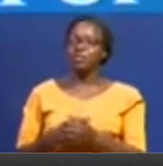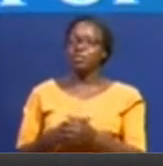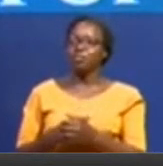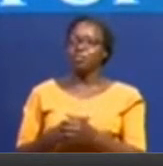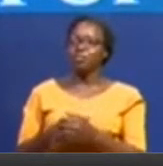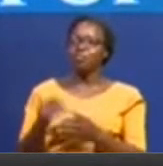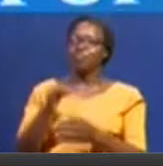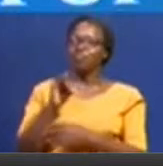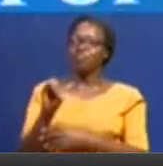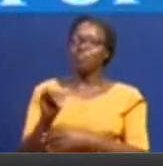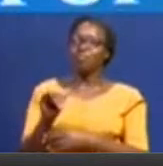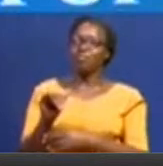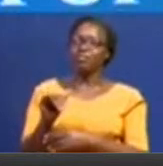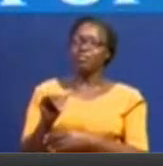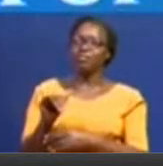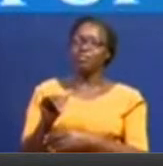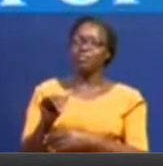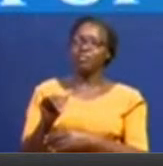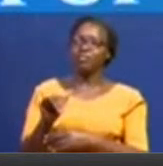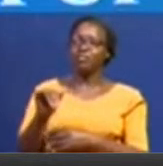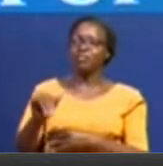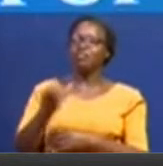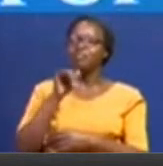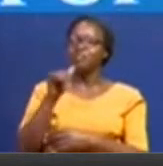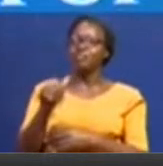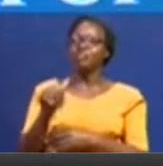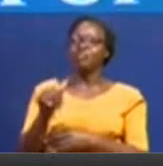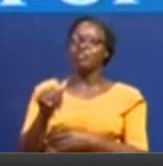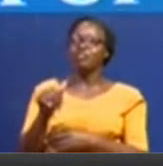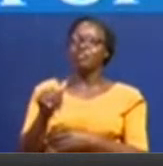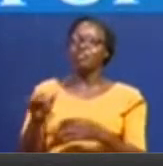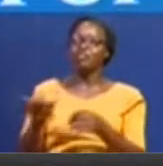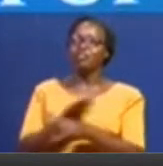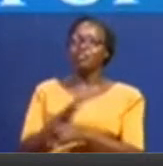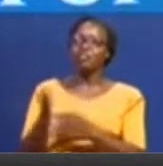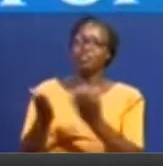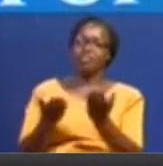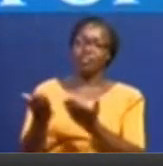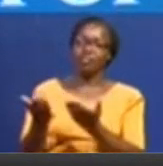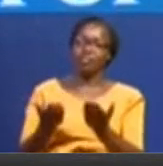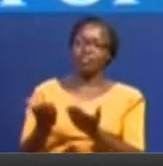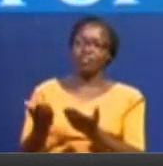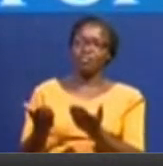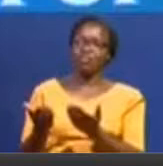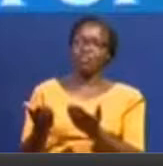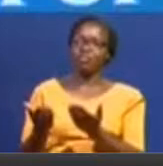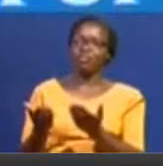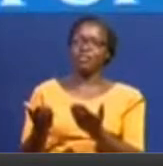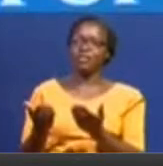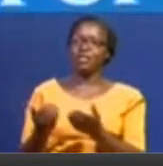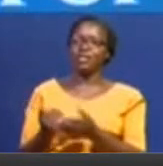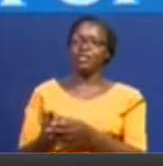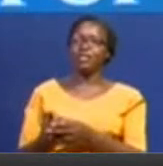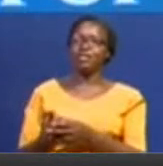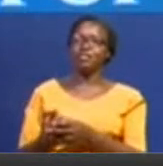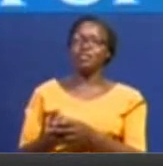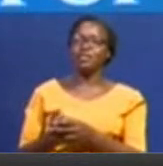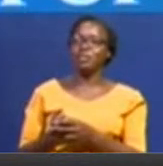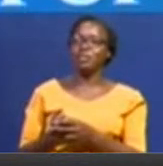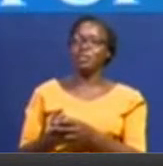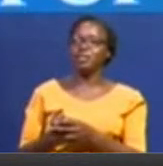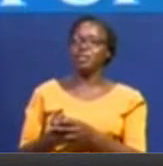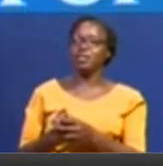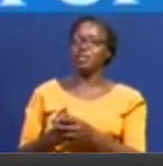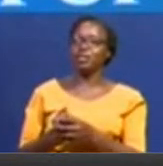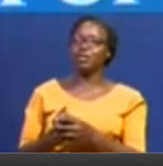easy as that, and that is not the whole business of how elections are concerned. That is just